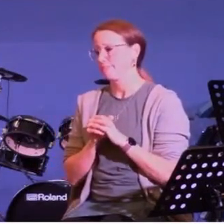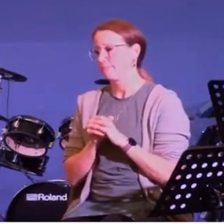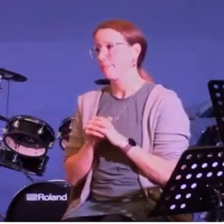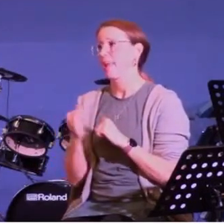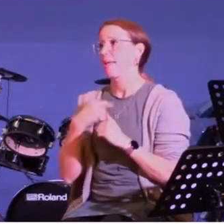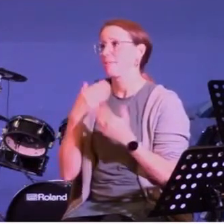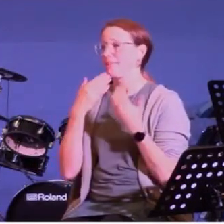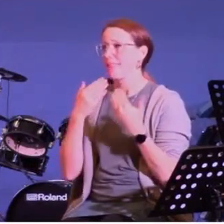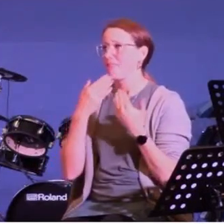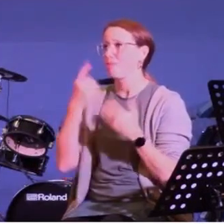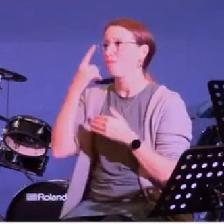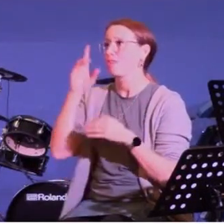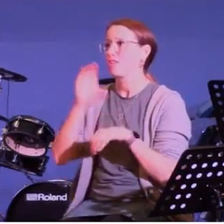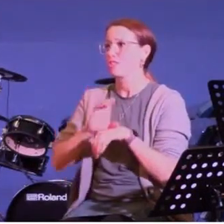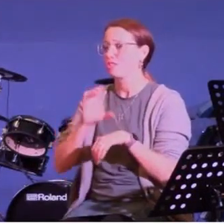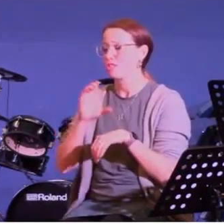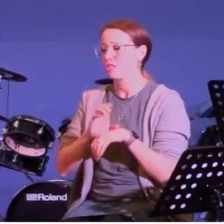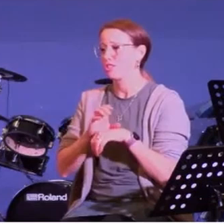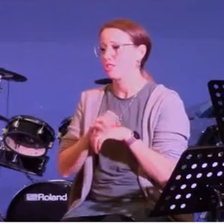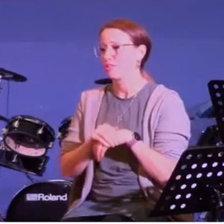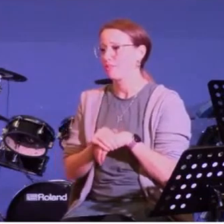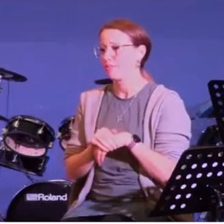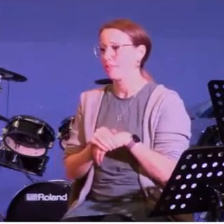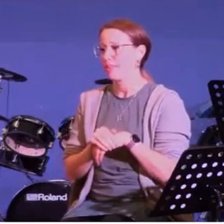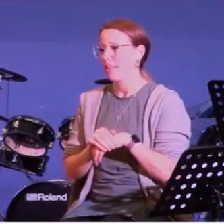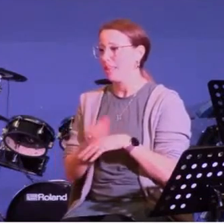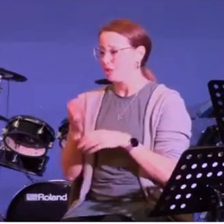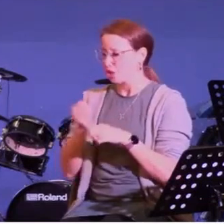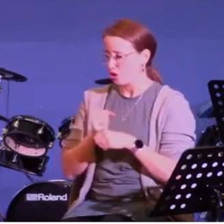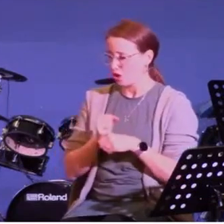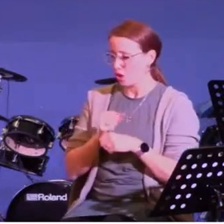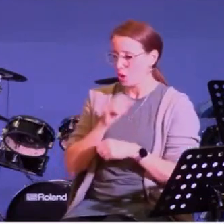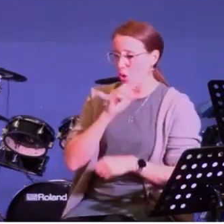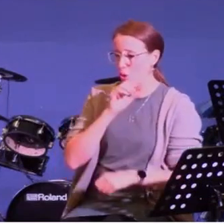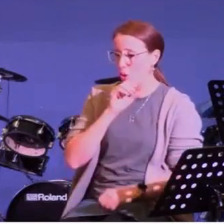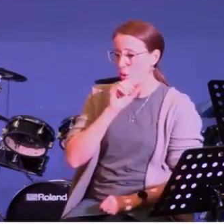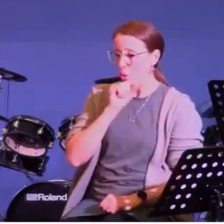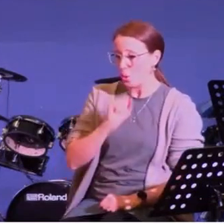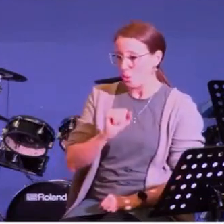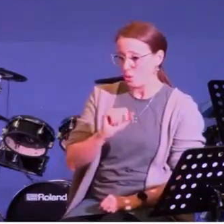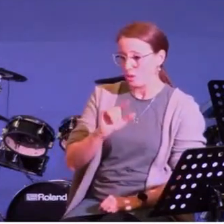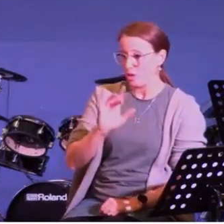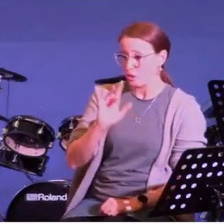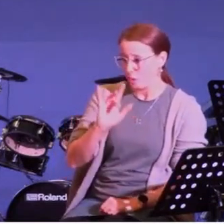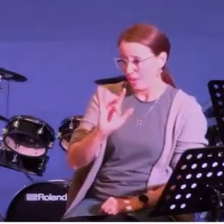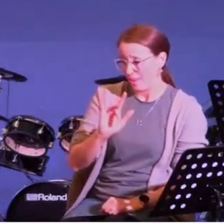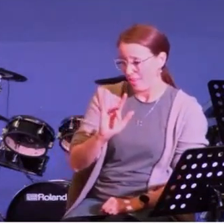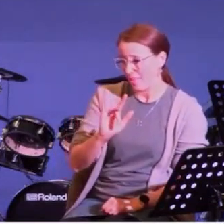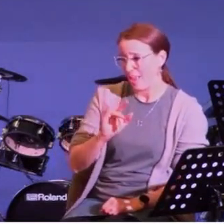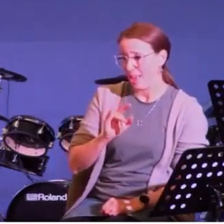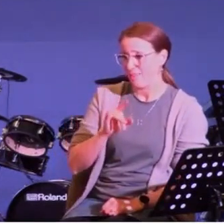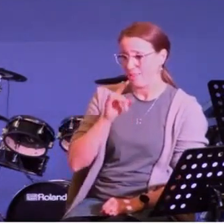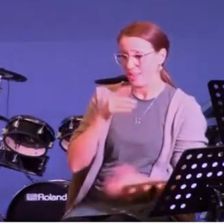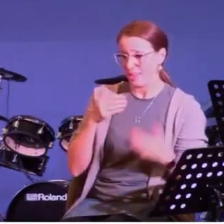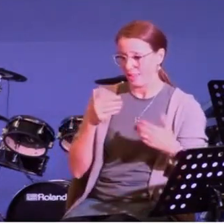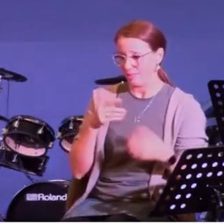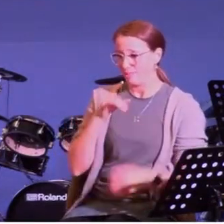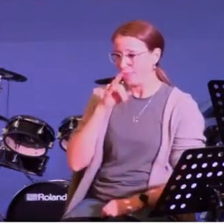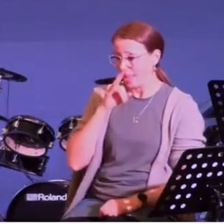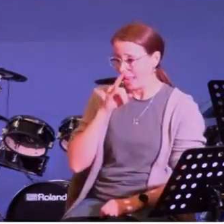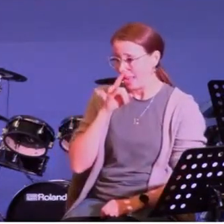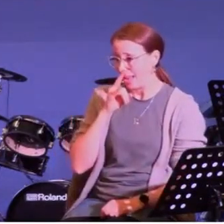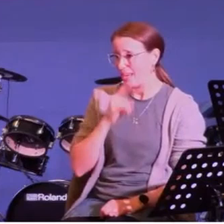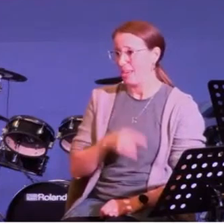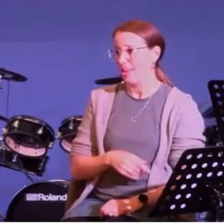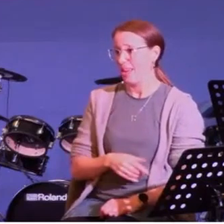I'm thankful for a church that took on a 25-year-old kid who was pretty broken and figuring some things out, and gave